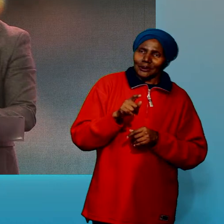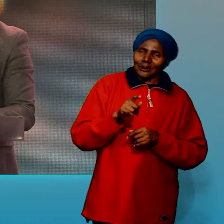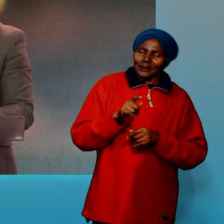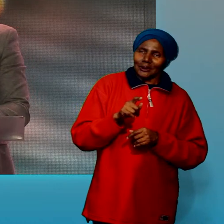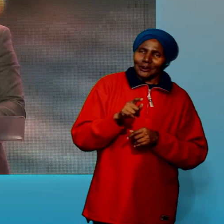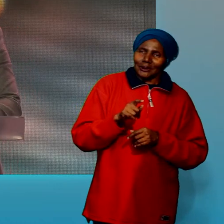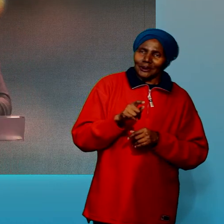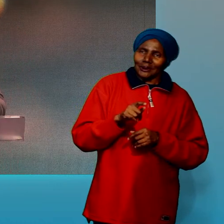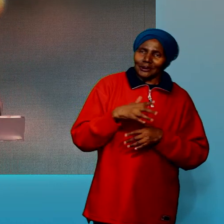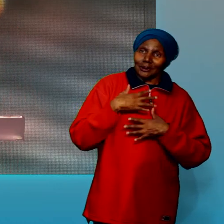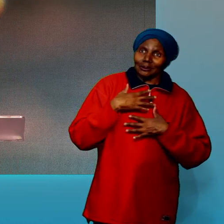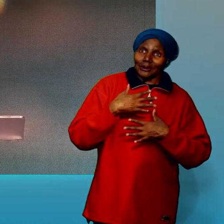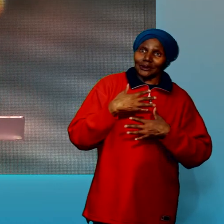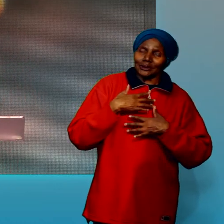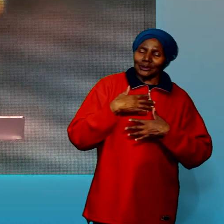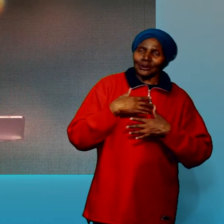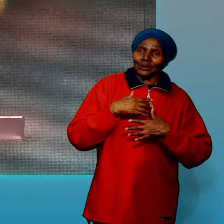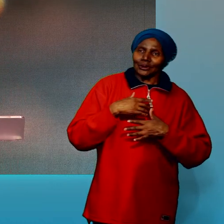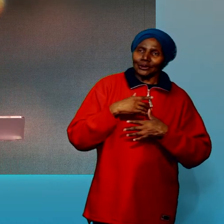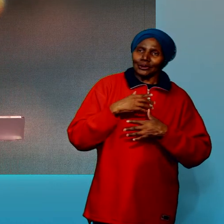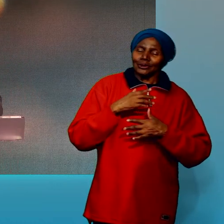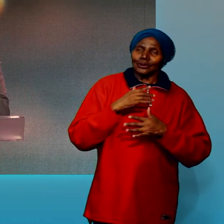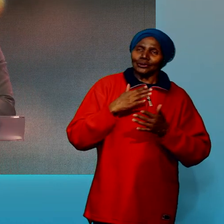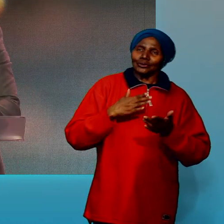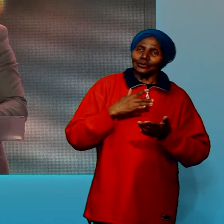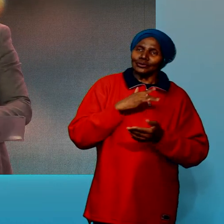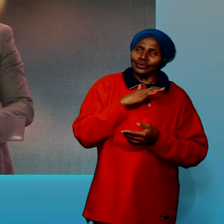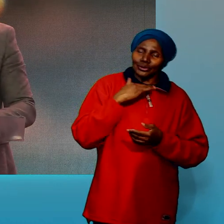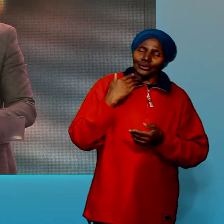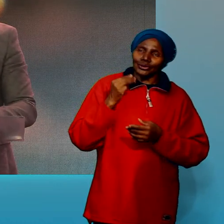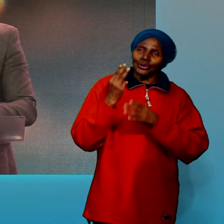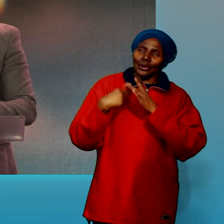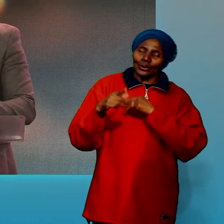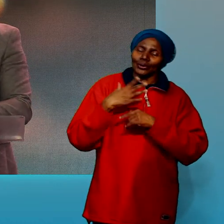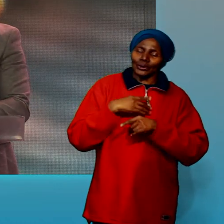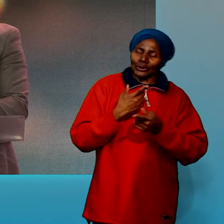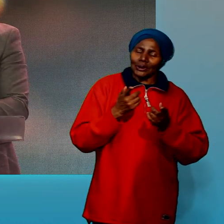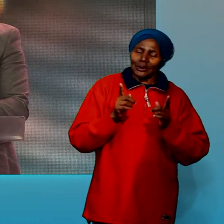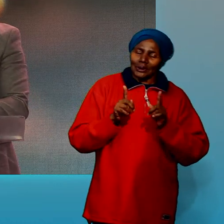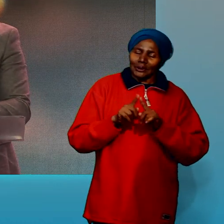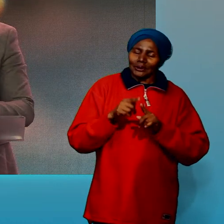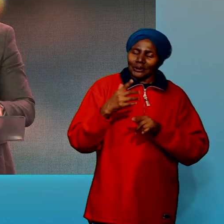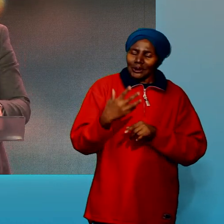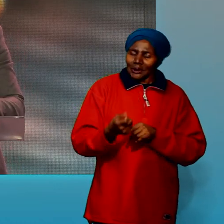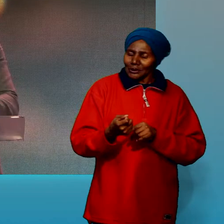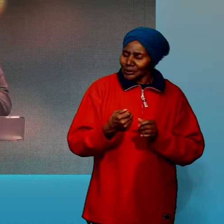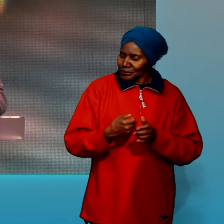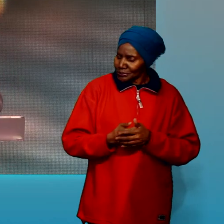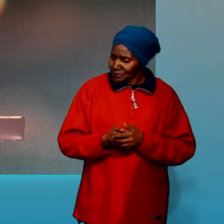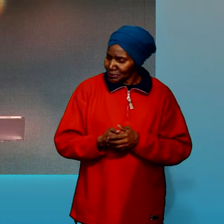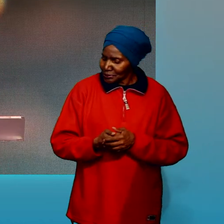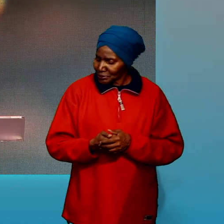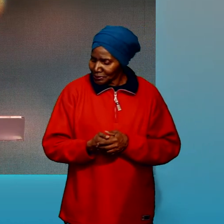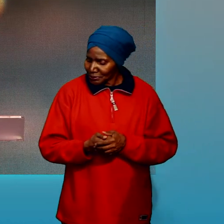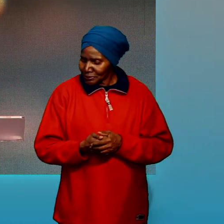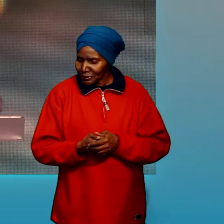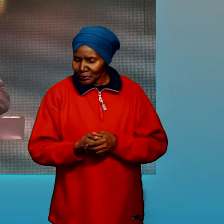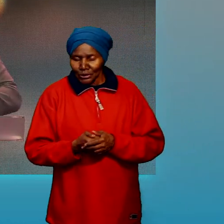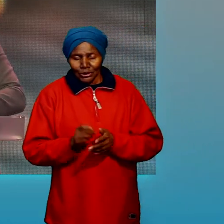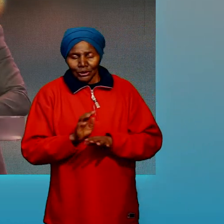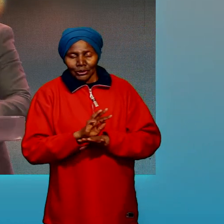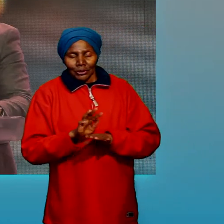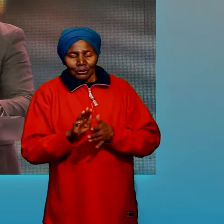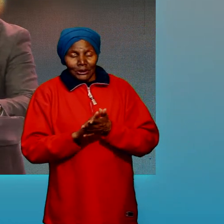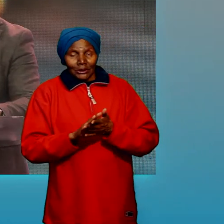to be a disciple of Jesus, you must become like Jesus. That alone is bearing fruit. That goes more than just attracting people to come to